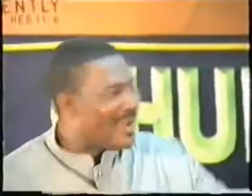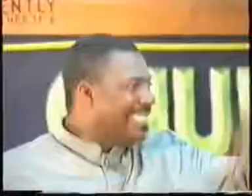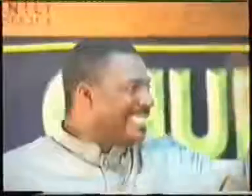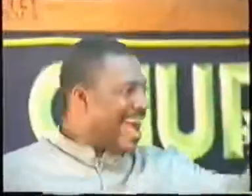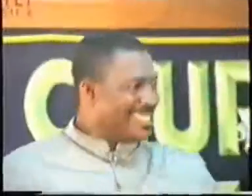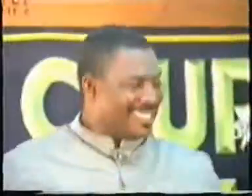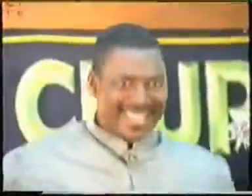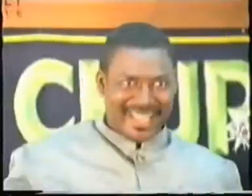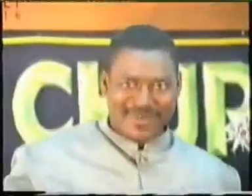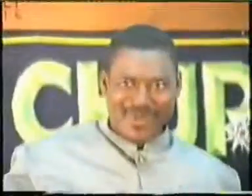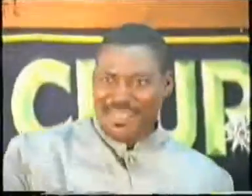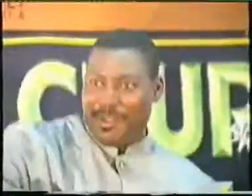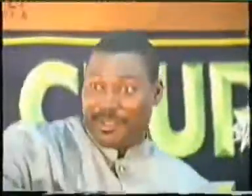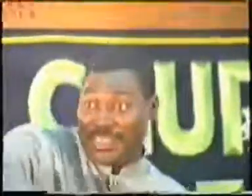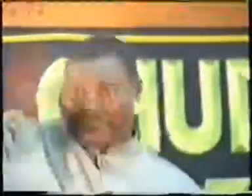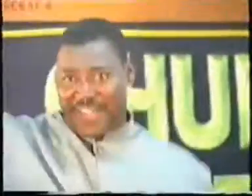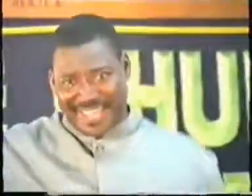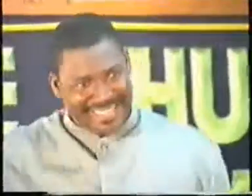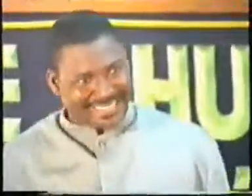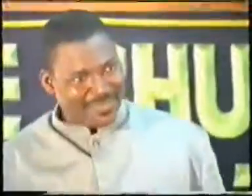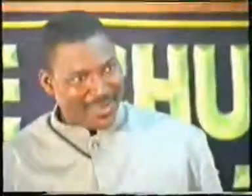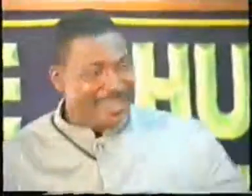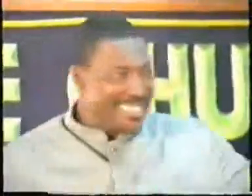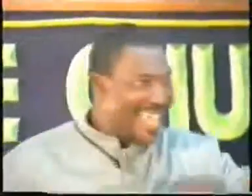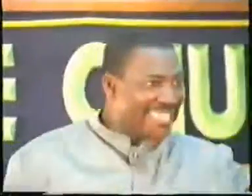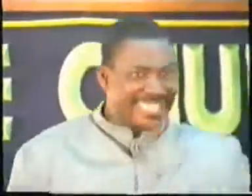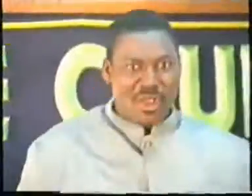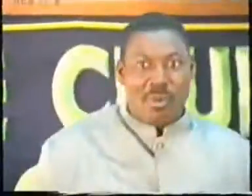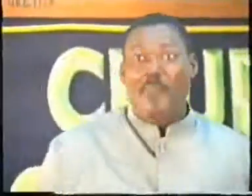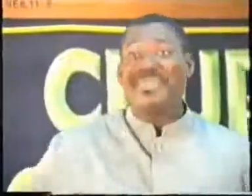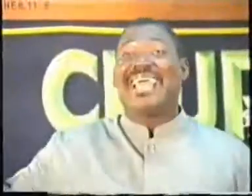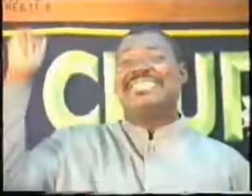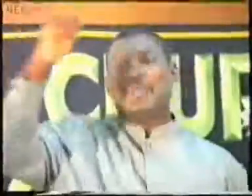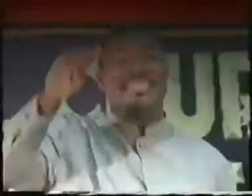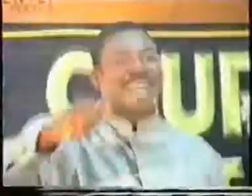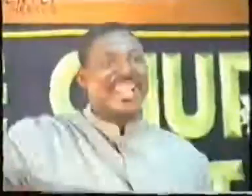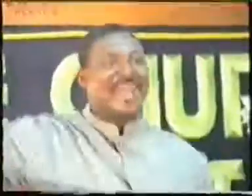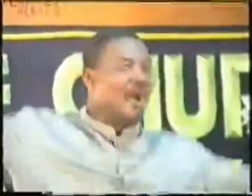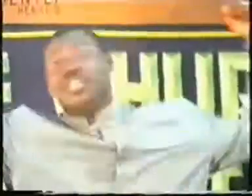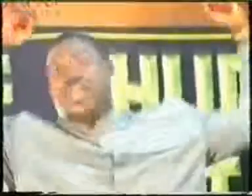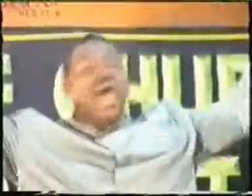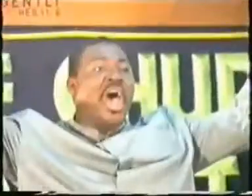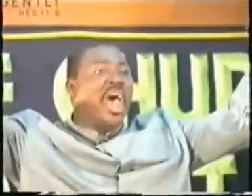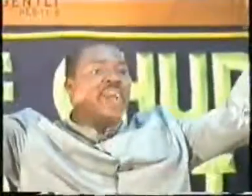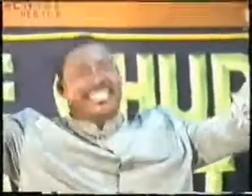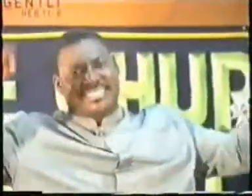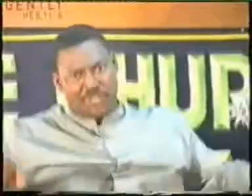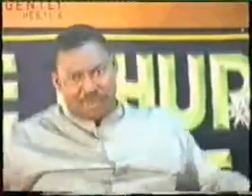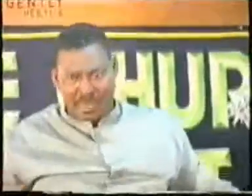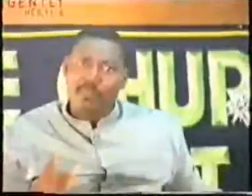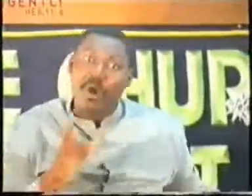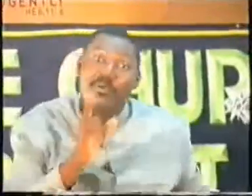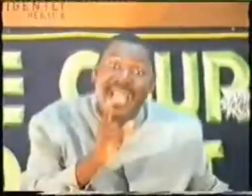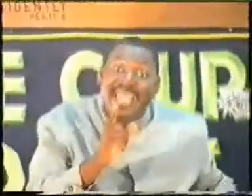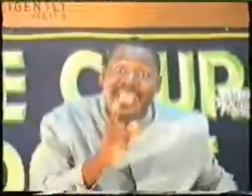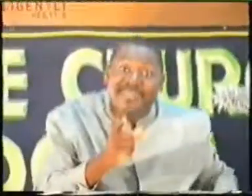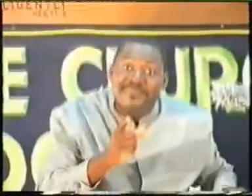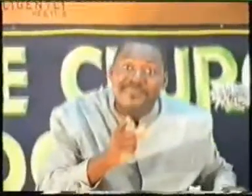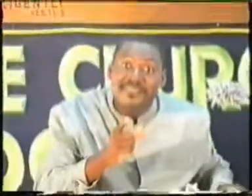omomra ntisam 20,000 na obi dia 25,000 obi si 30 bo obi si 100 but aso ade mho ye to say